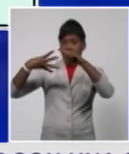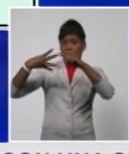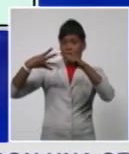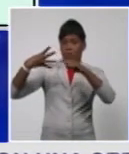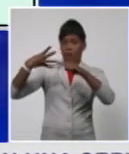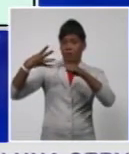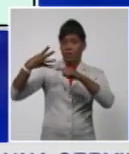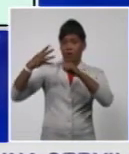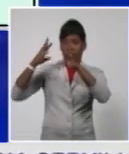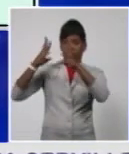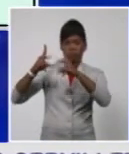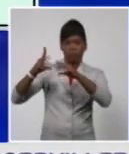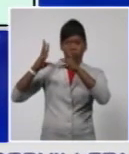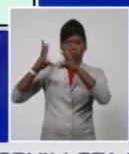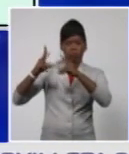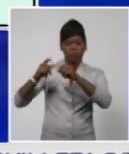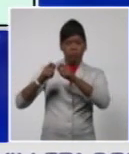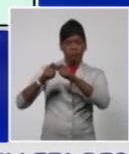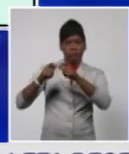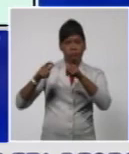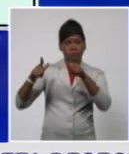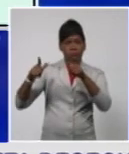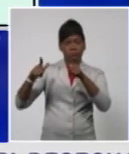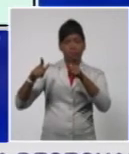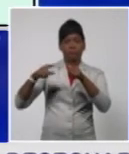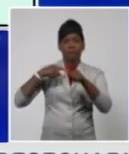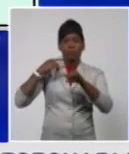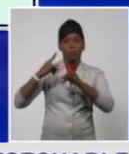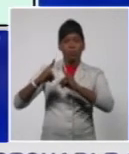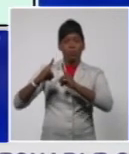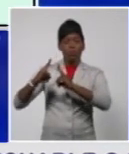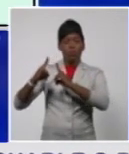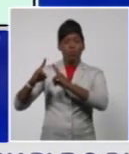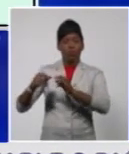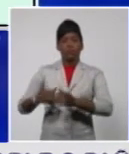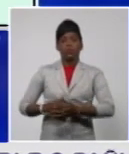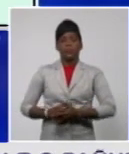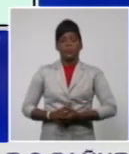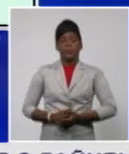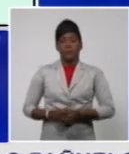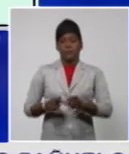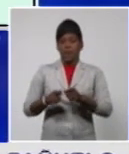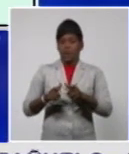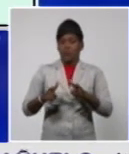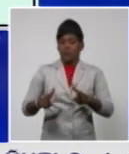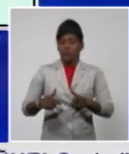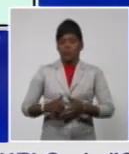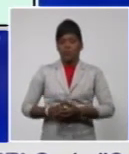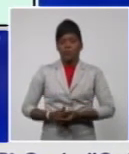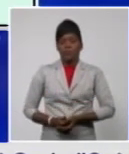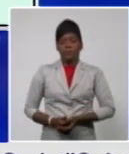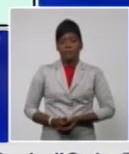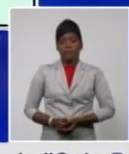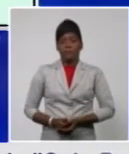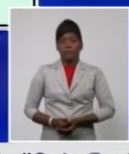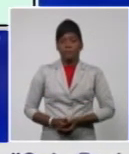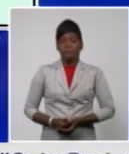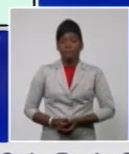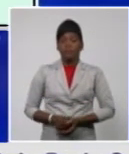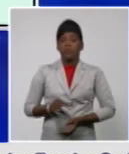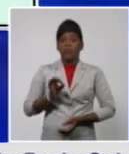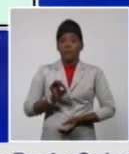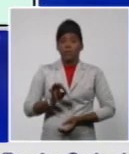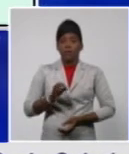18,575 deceased. Turning our attention to the Americas region, after the United States and Brazil comes